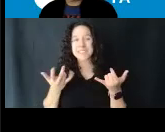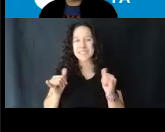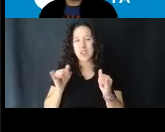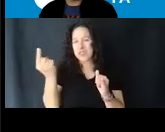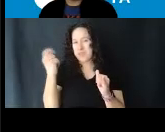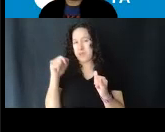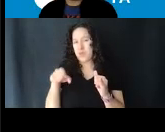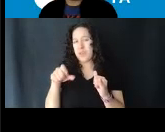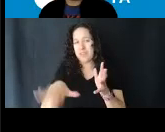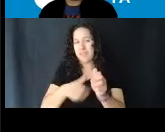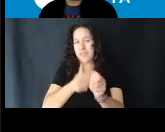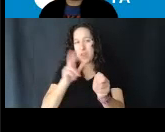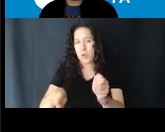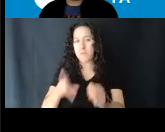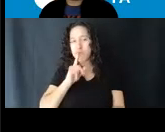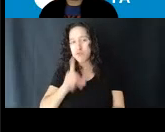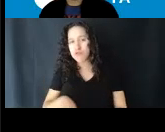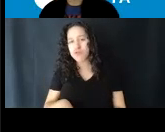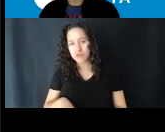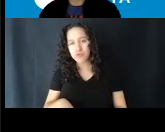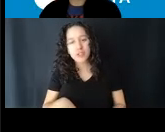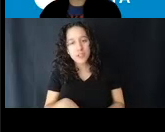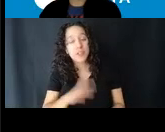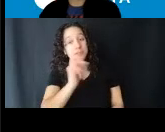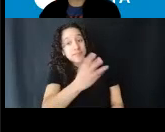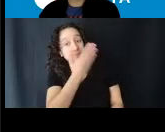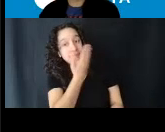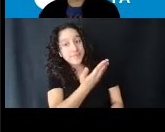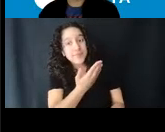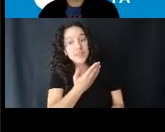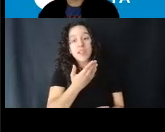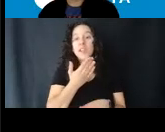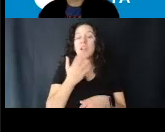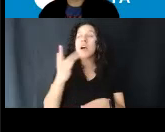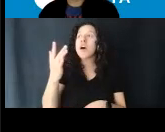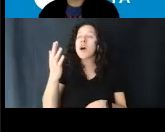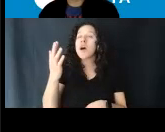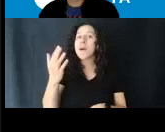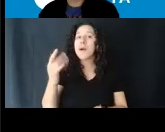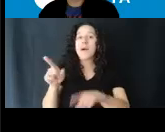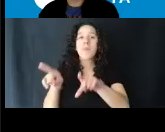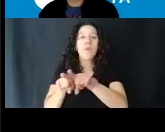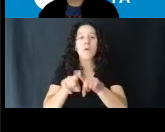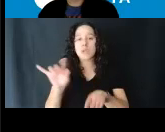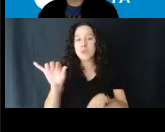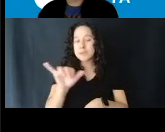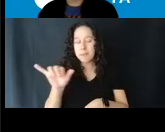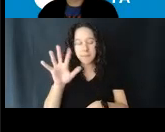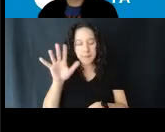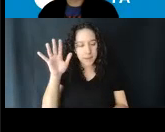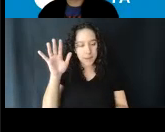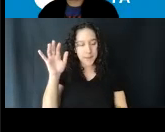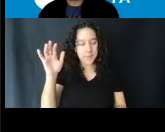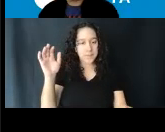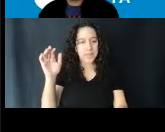to follow up on. Okay, thank you. And on the same, and maybe